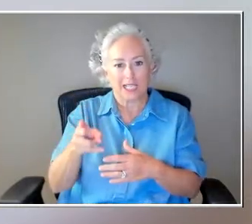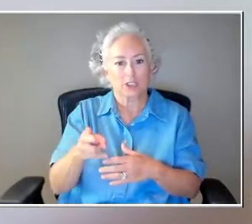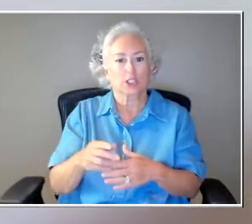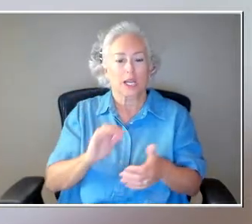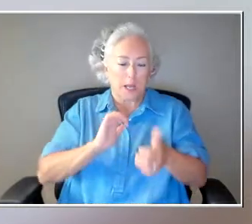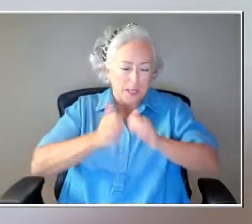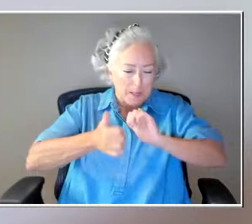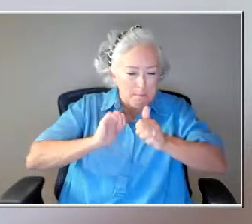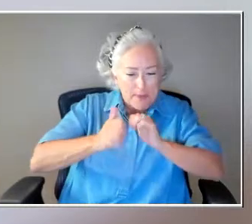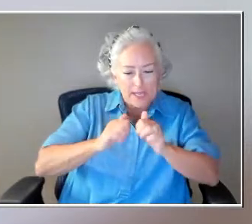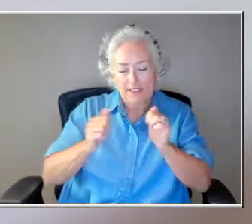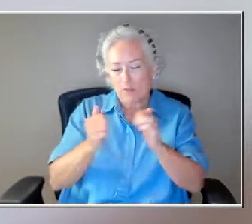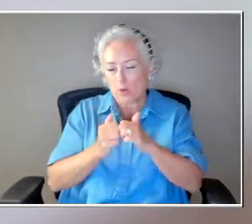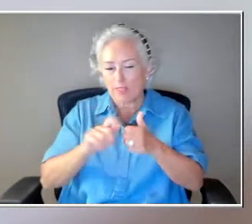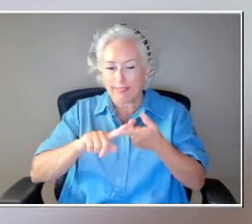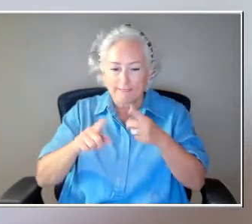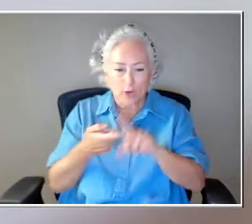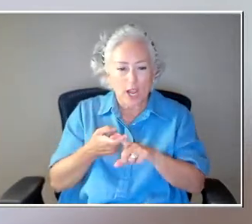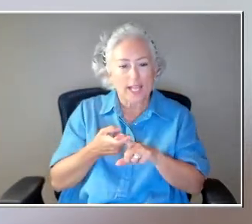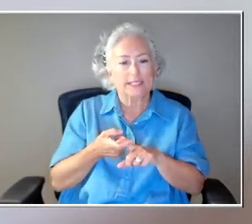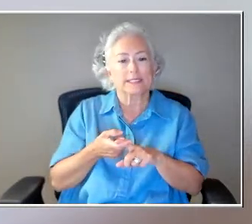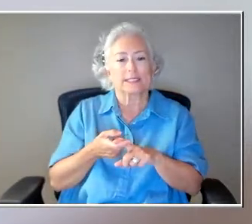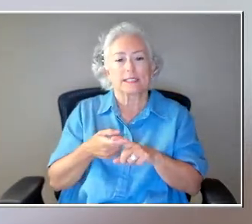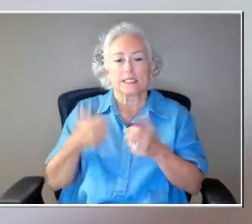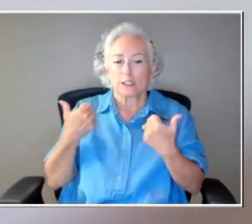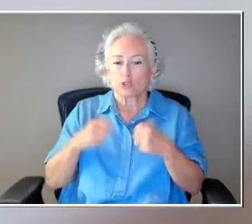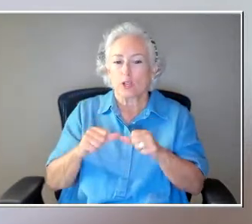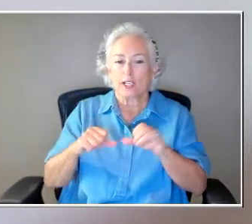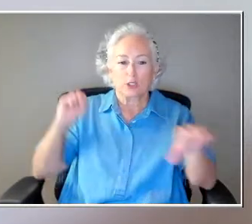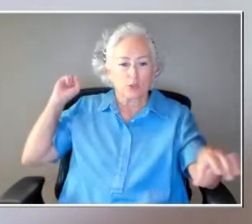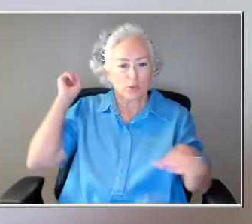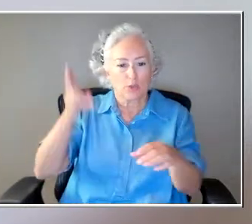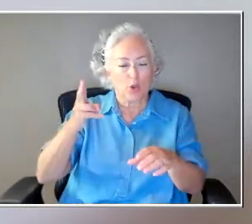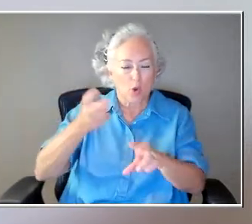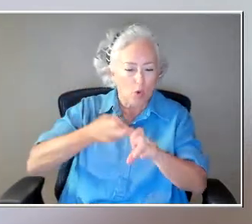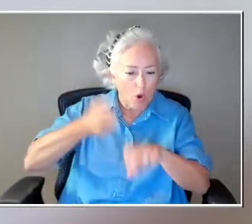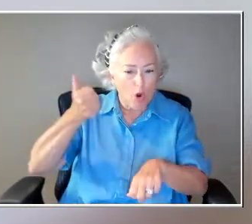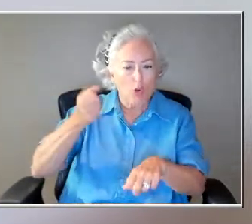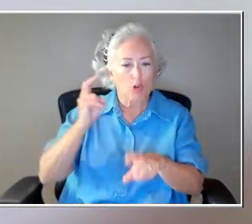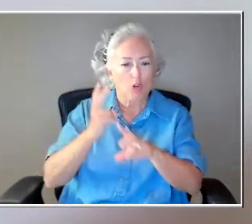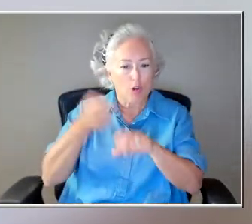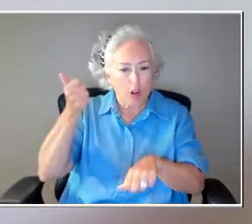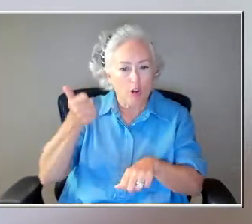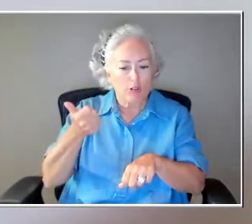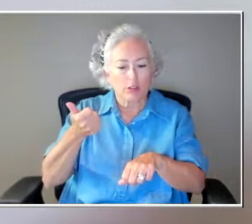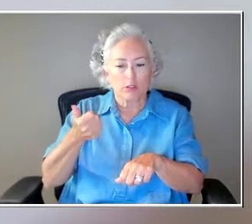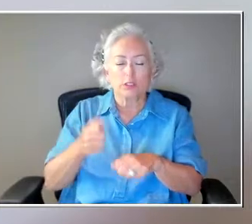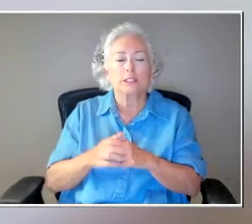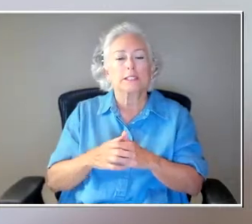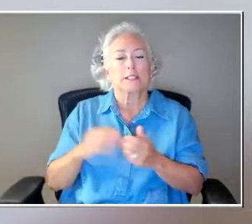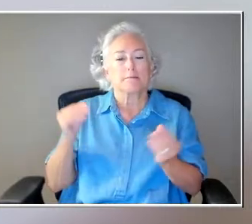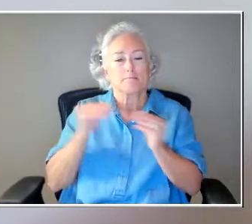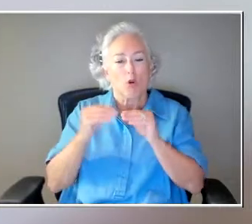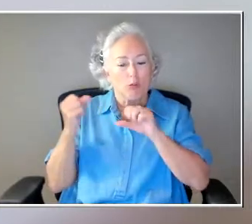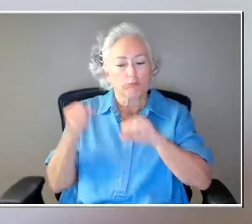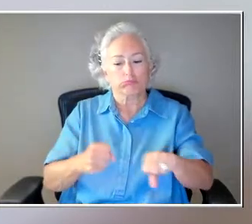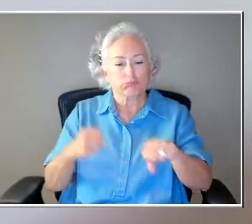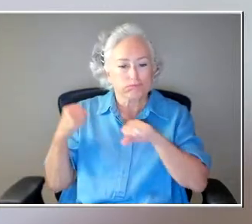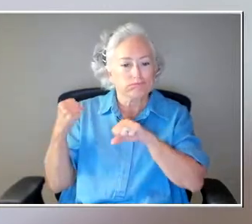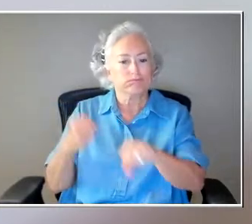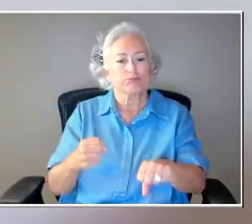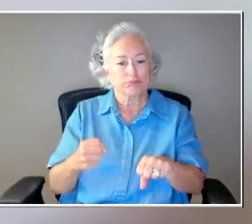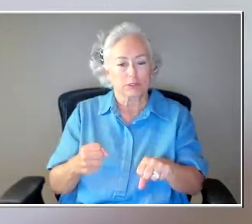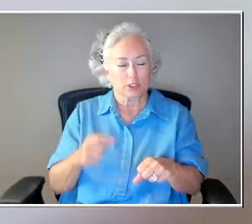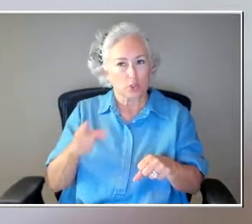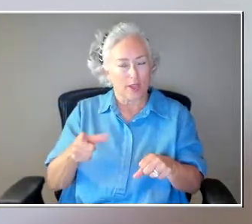any athlete trying to throw harder and harder. And so it's essentially just kind of listening